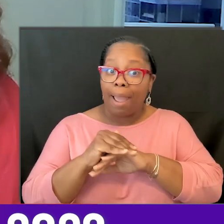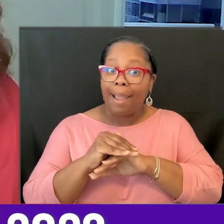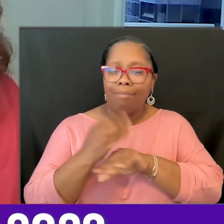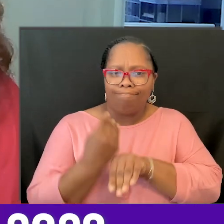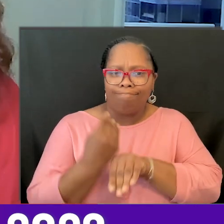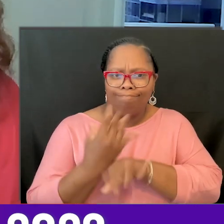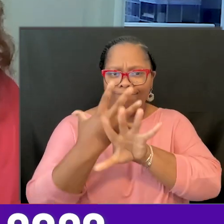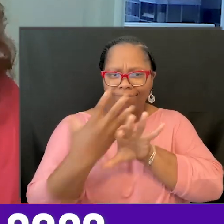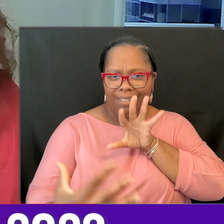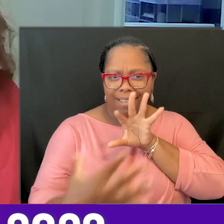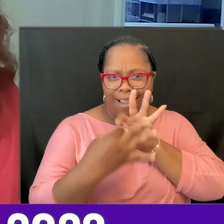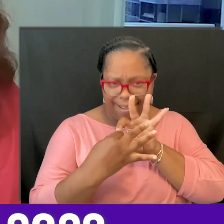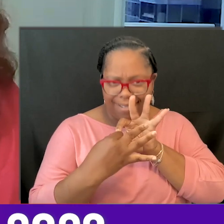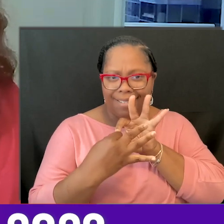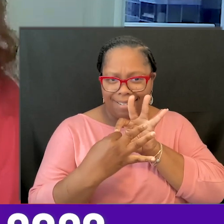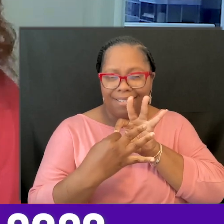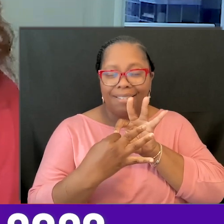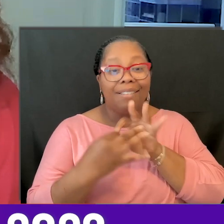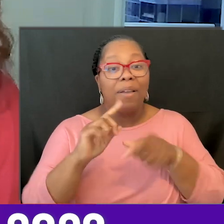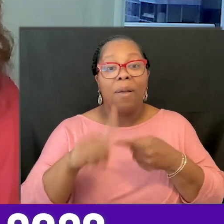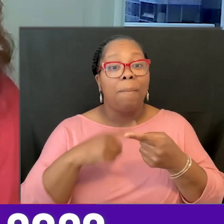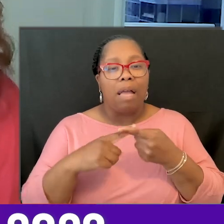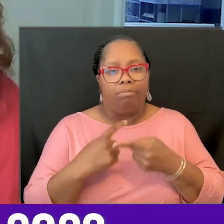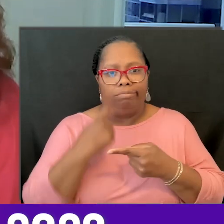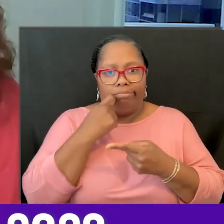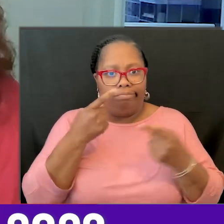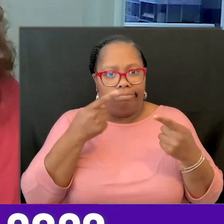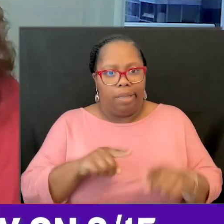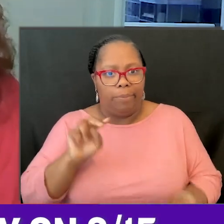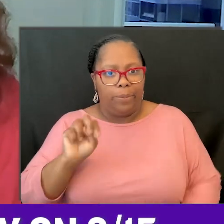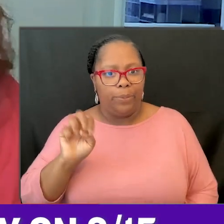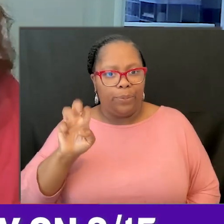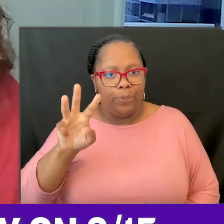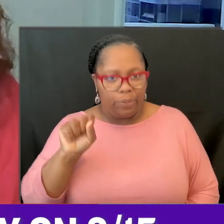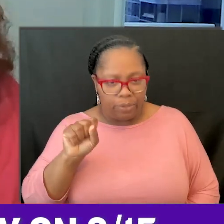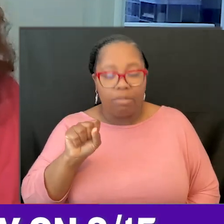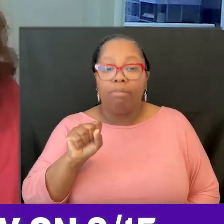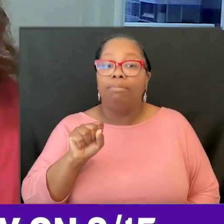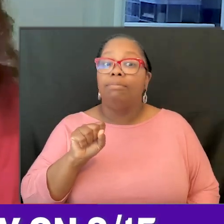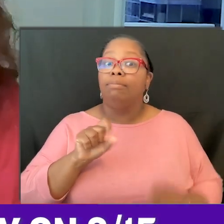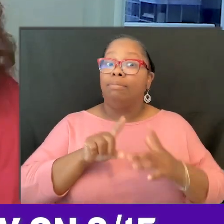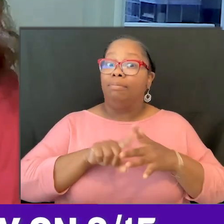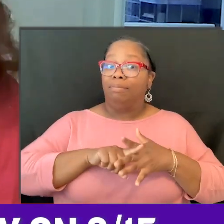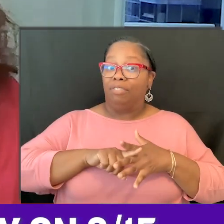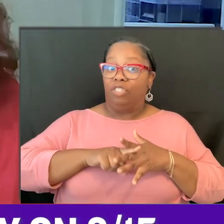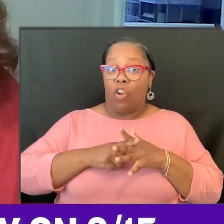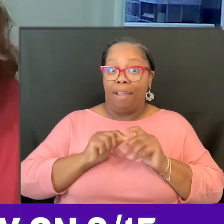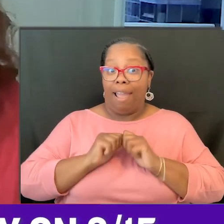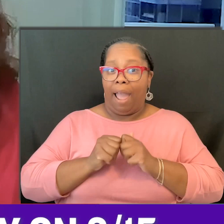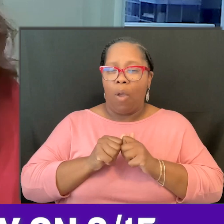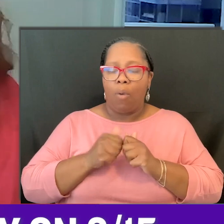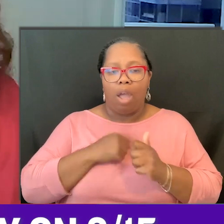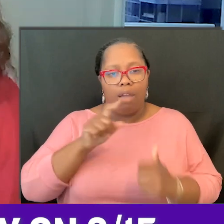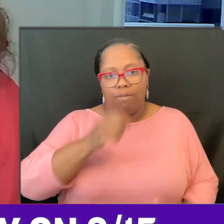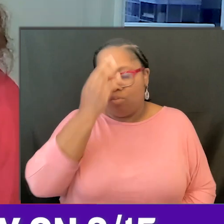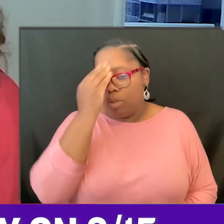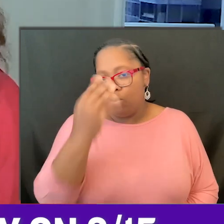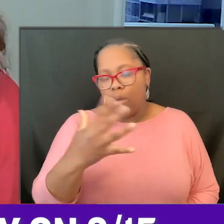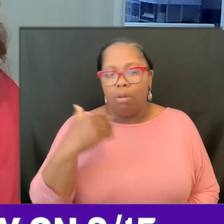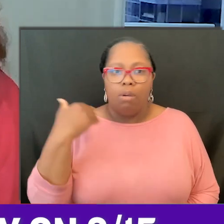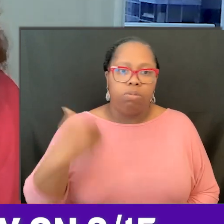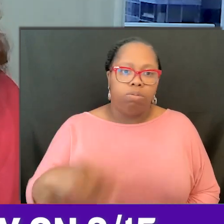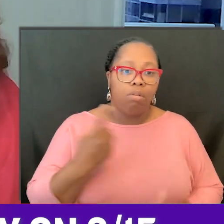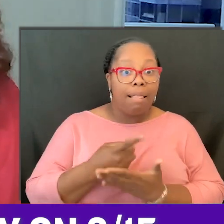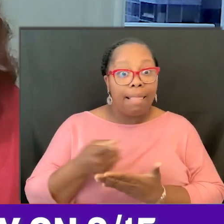our virtual space on the latest news. Up top, I have to say how inspiring